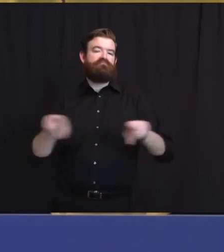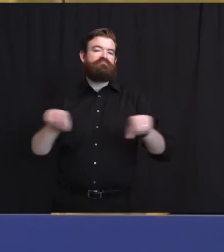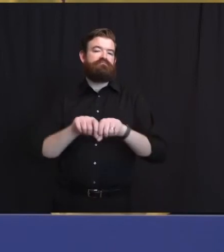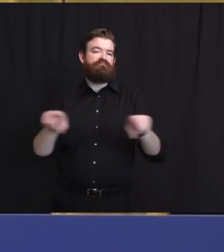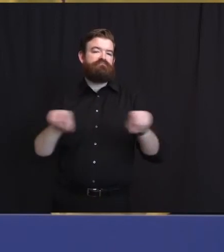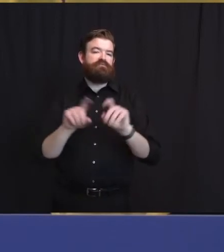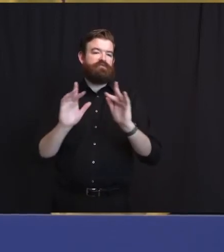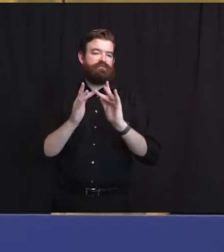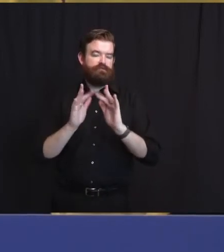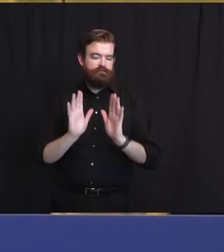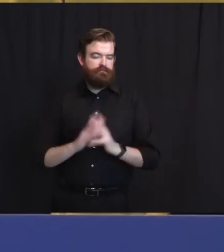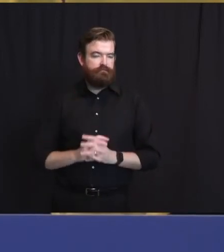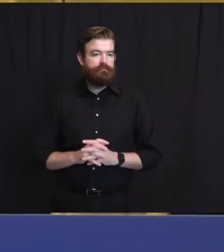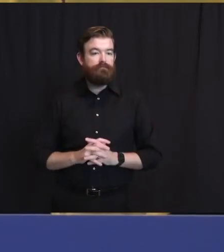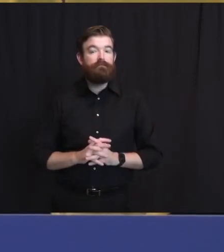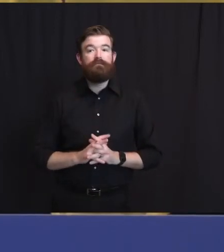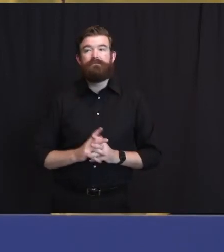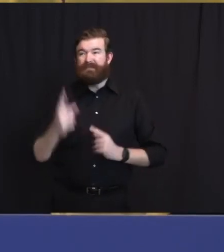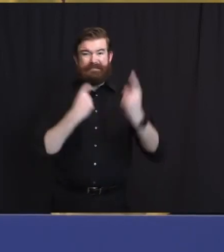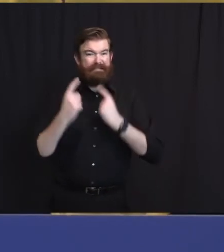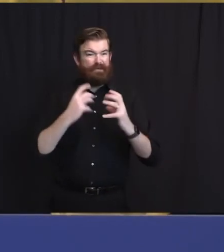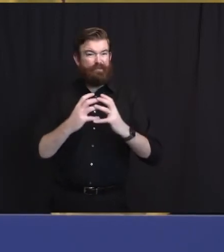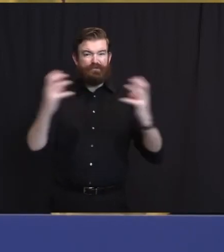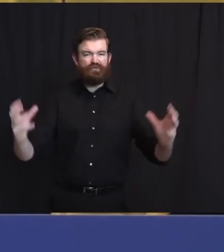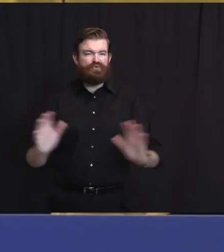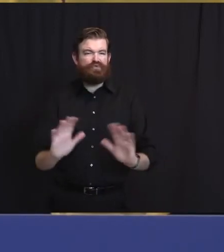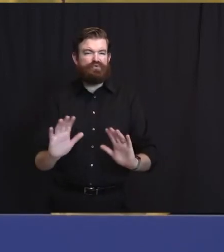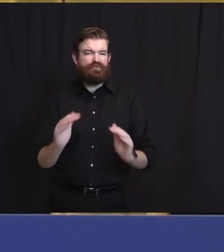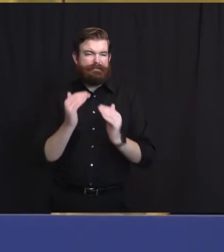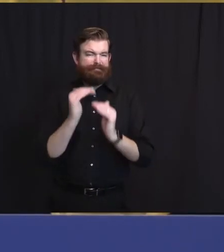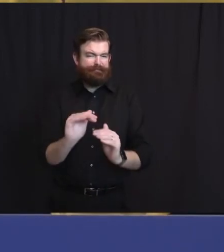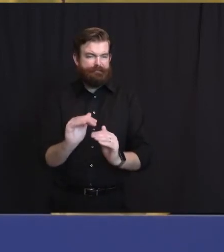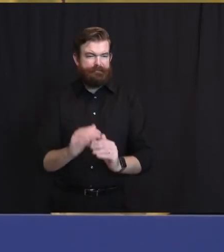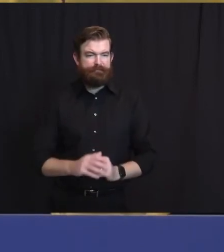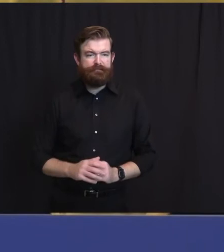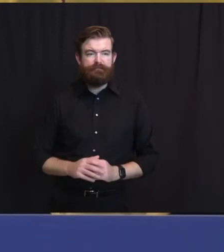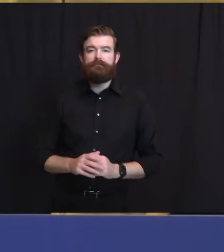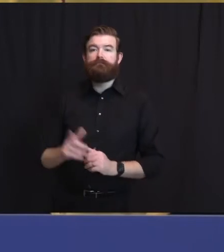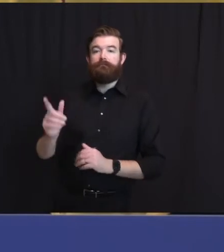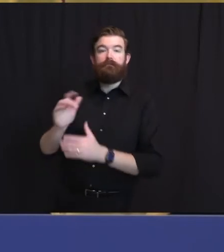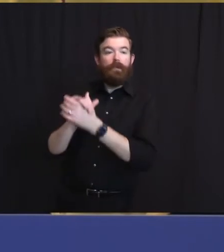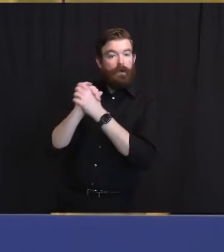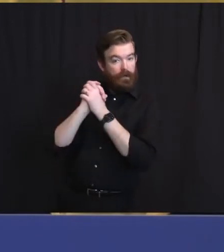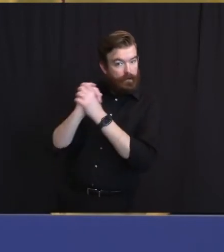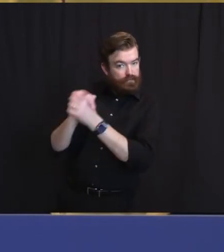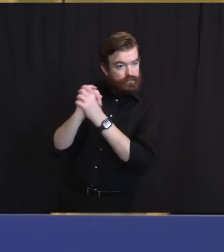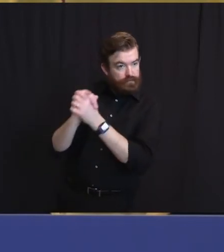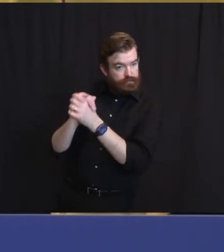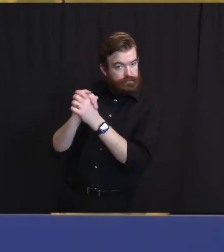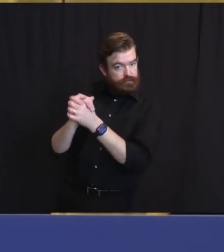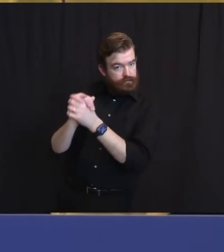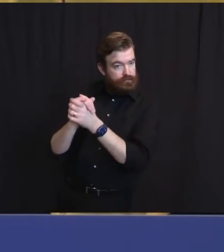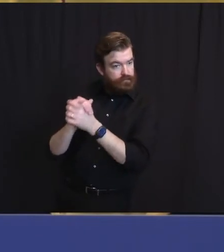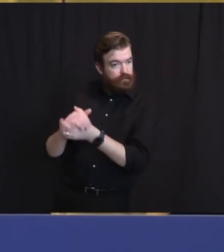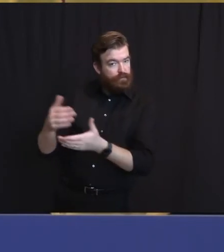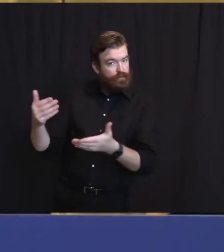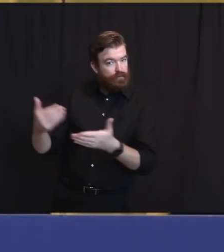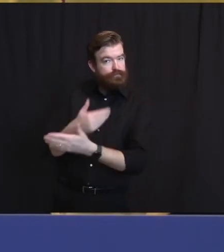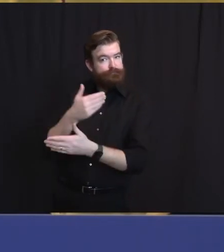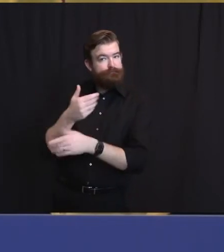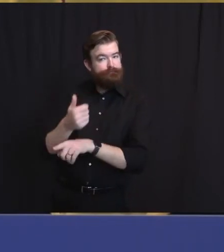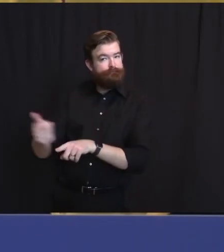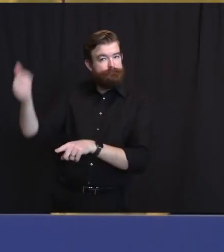here. Charlie, we're going to start with you. Thank you, Governor, and congratulations to the Acting Commissioner on your nomination and on the announcement today.